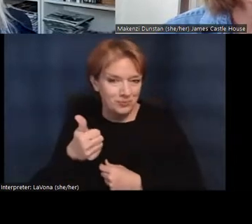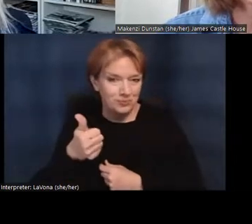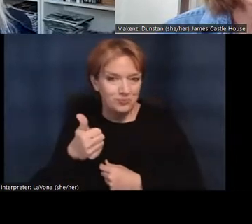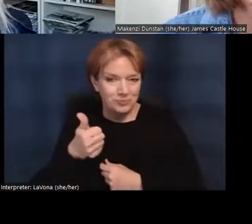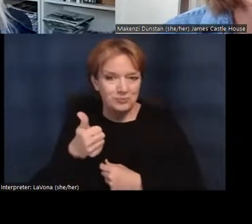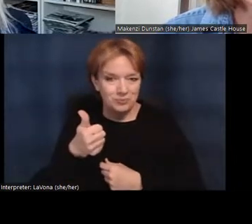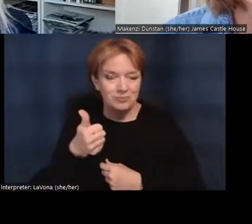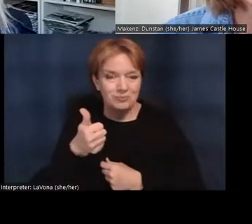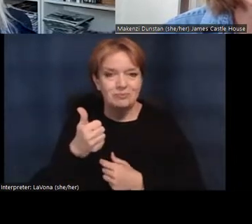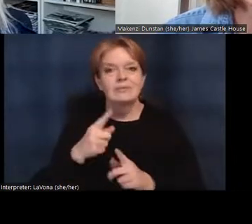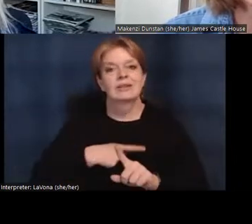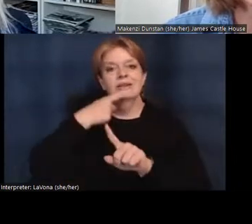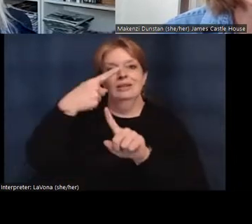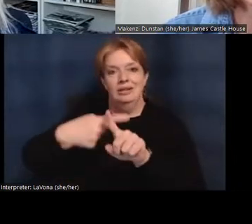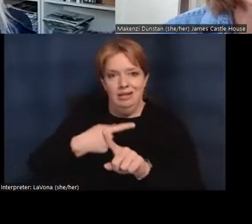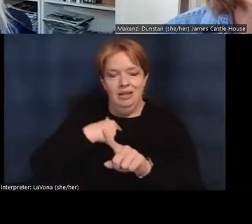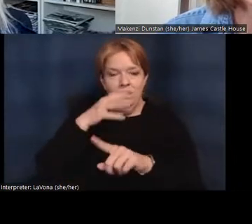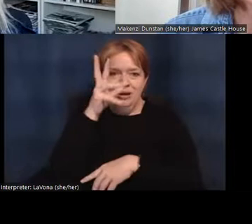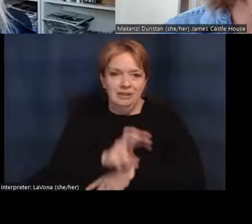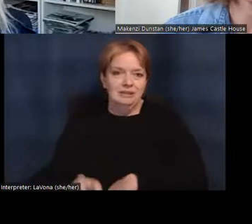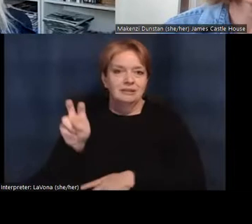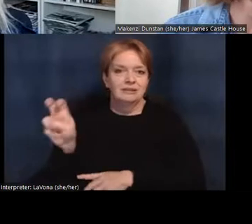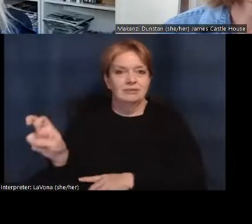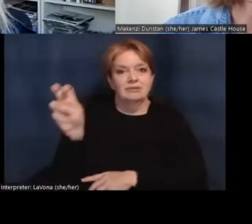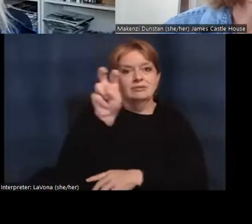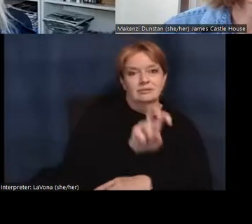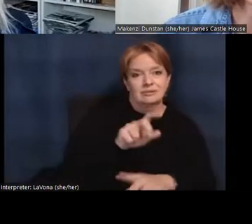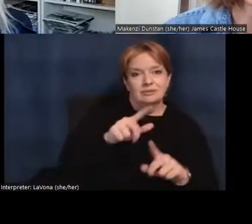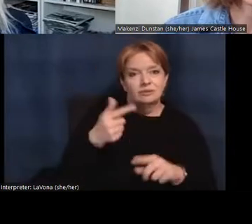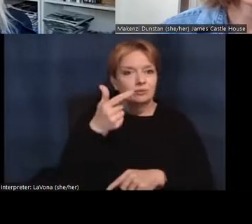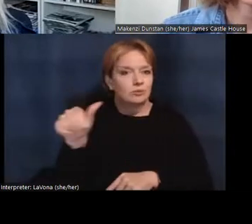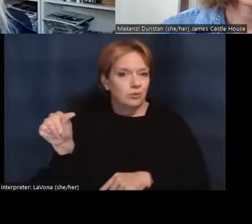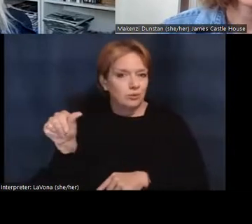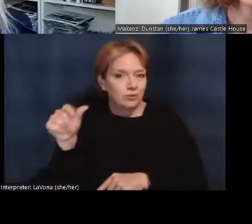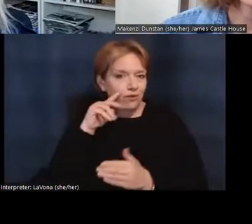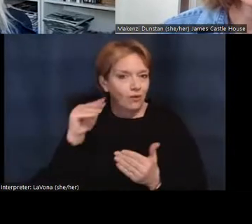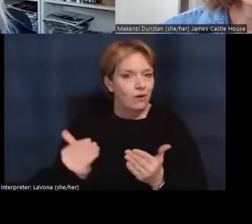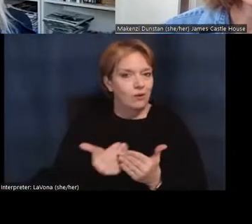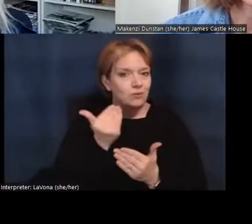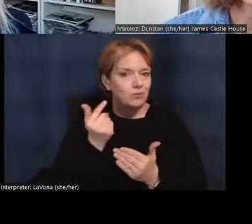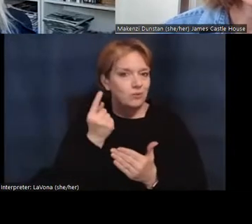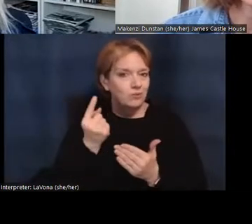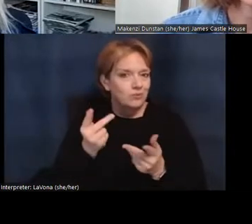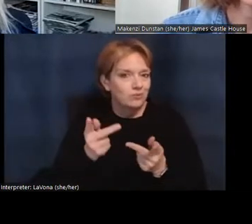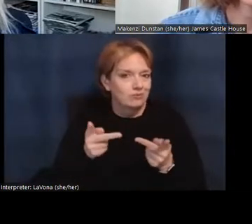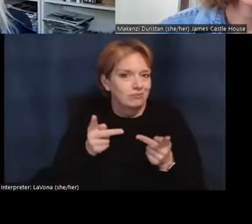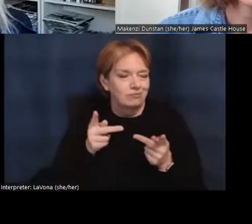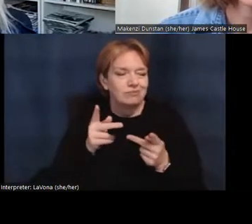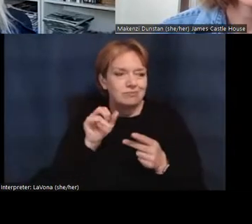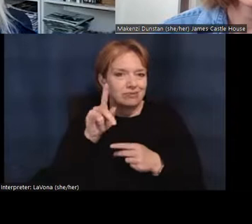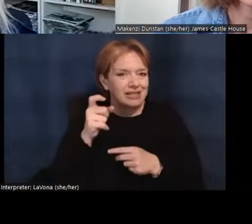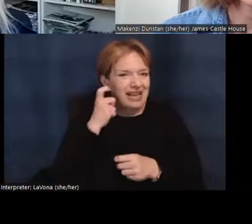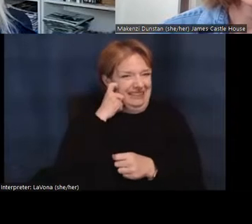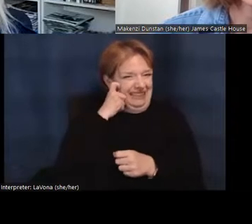of course, next month, we travel to Georgia and Passaquan, one of the new sites to have just been accepted into